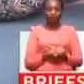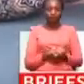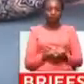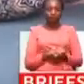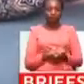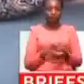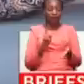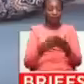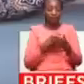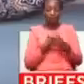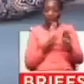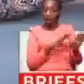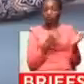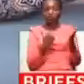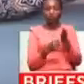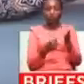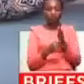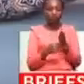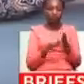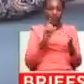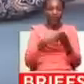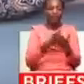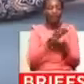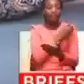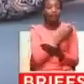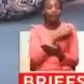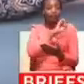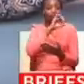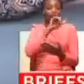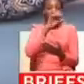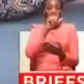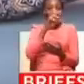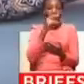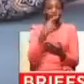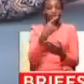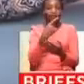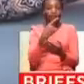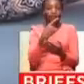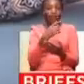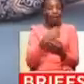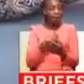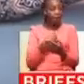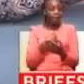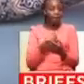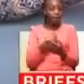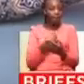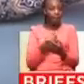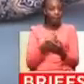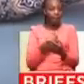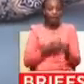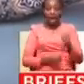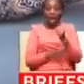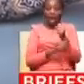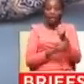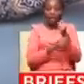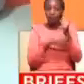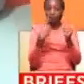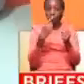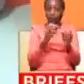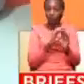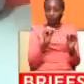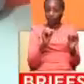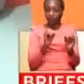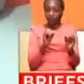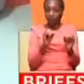that's how I escaped. But Dr. Jafari told me that I'm not the only musician who he's helped before. He said, I want to ask you.